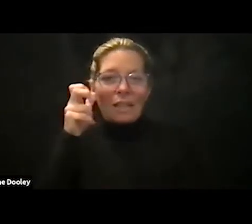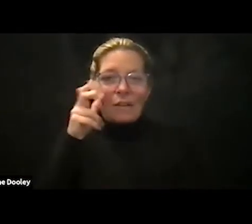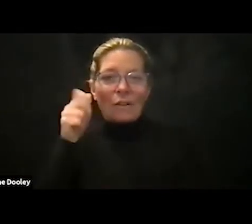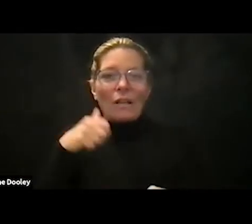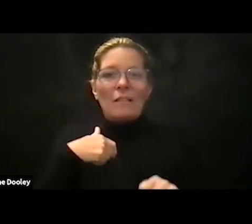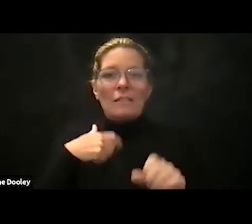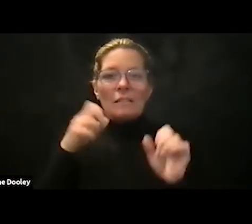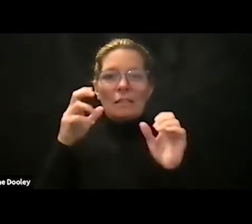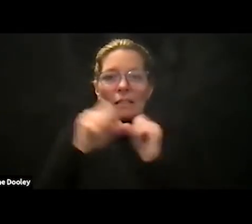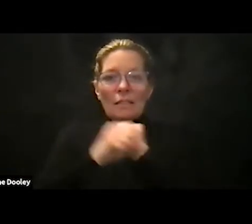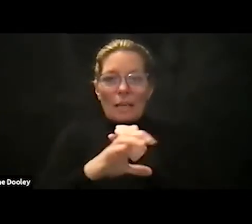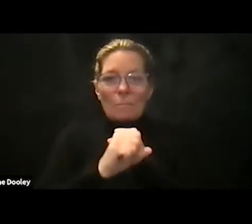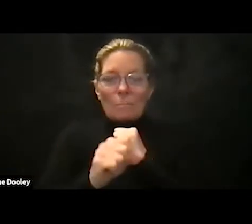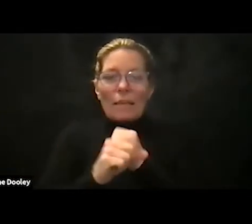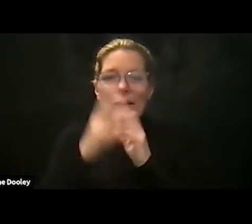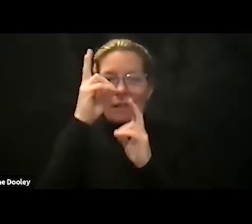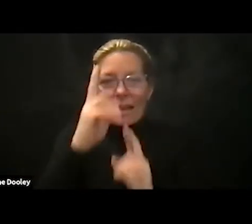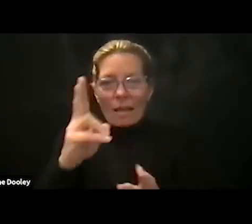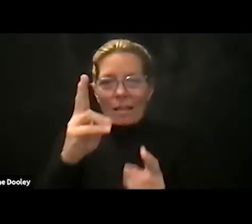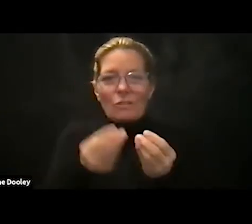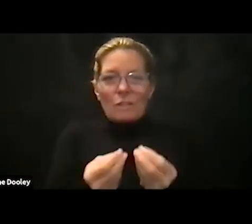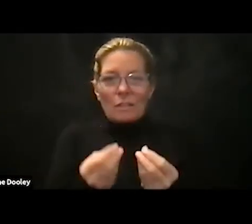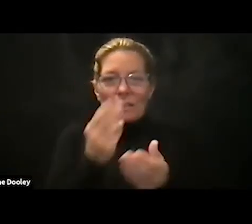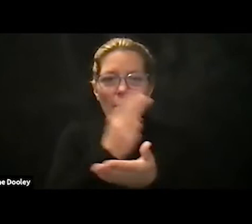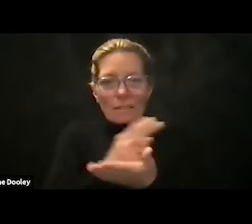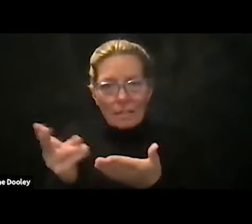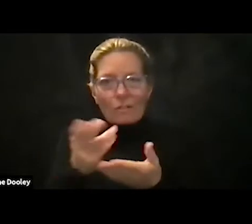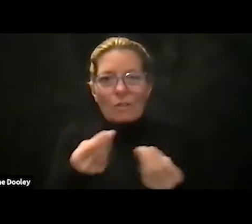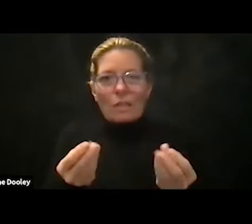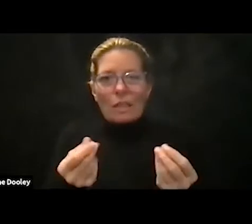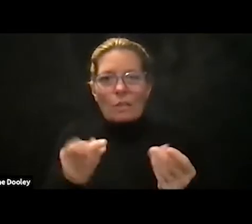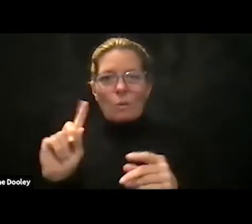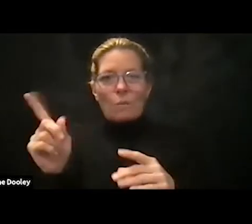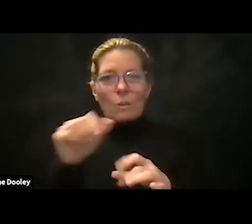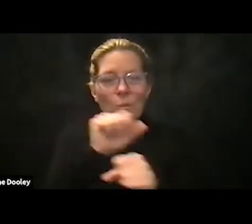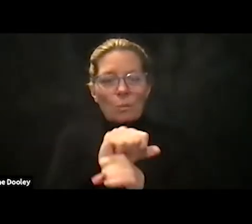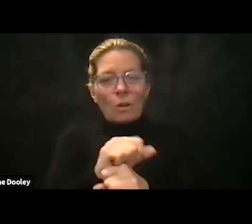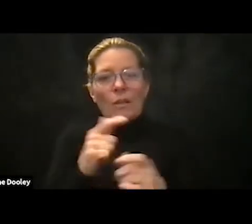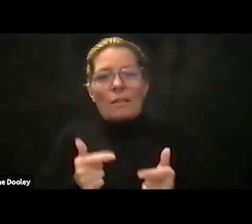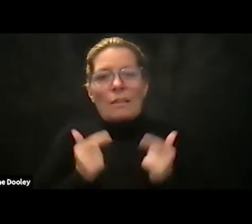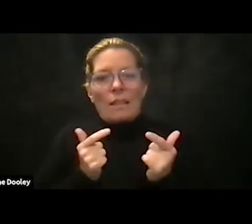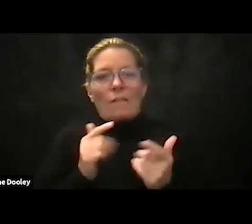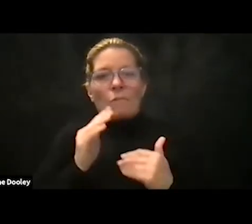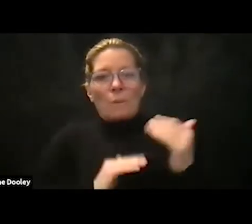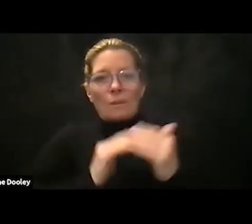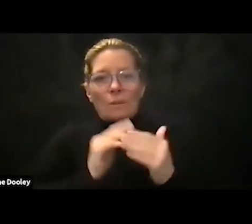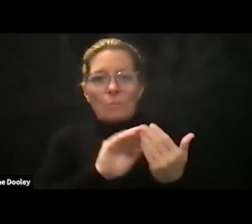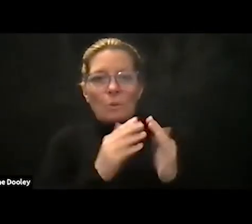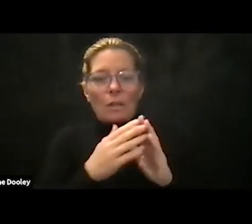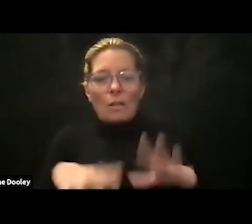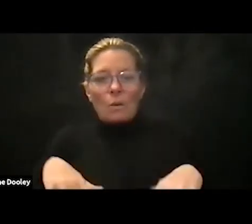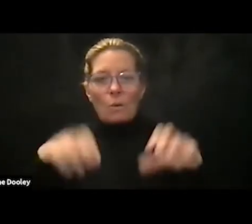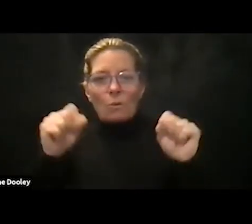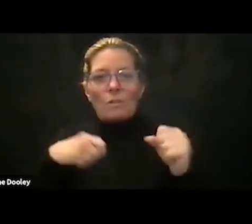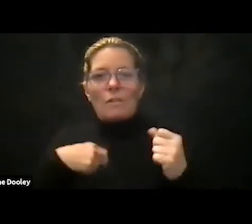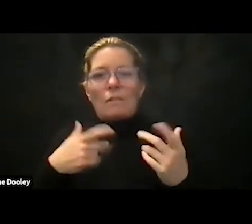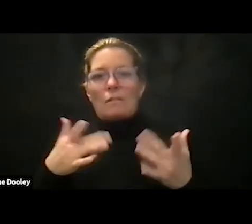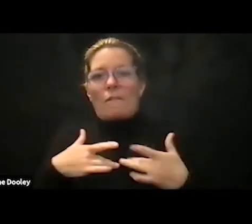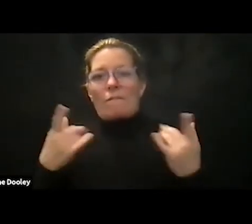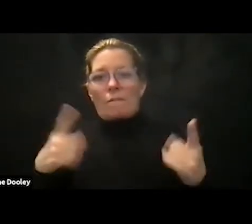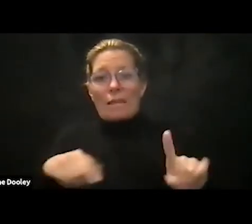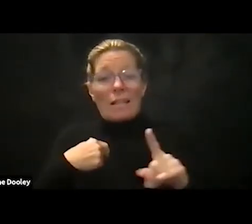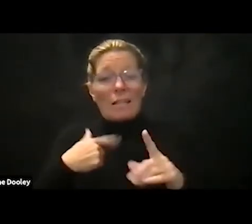sacred land upon which we work and live and build community and host this event. And it's been a site of human activity